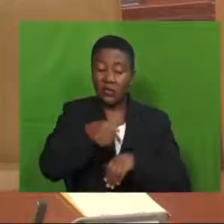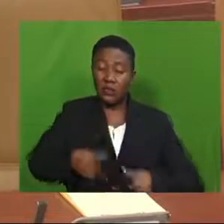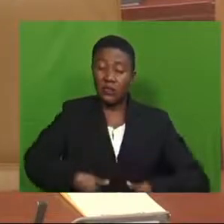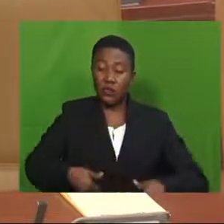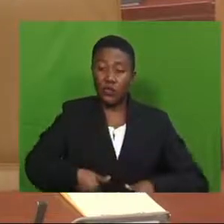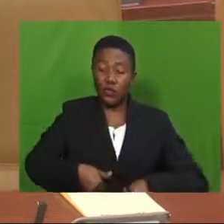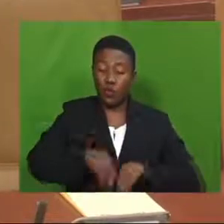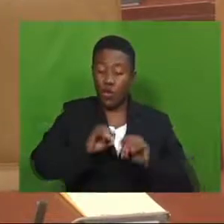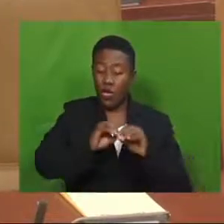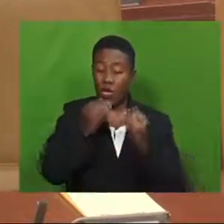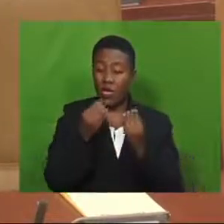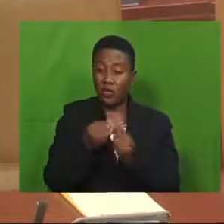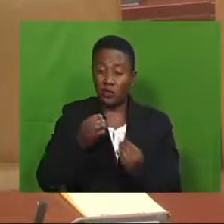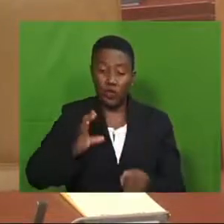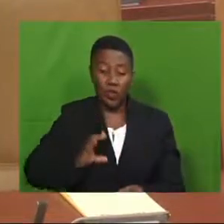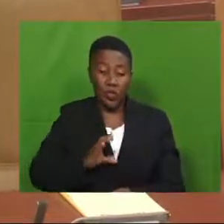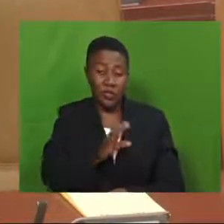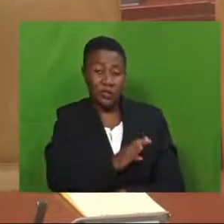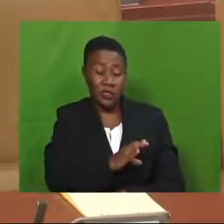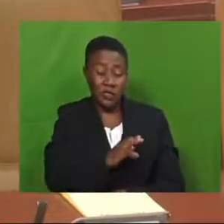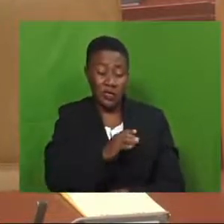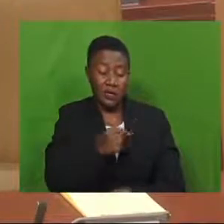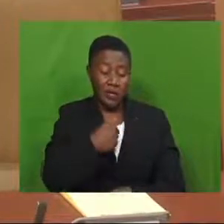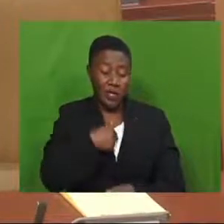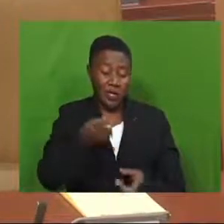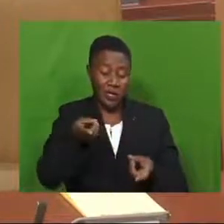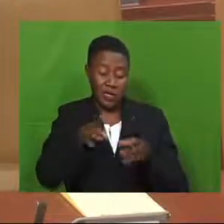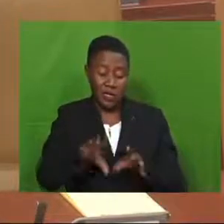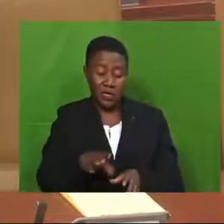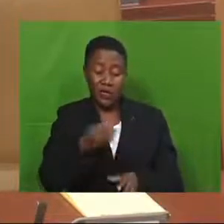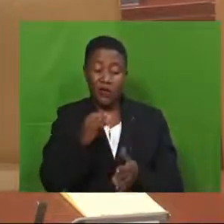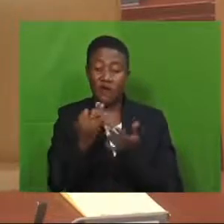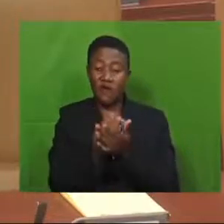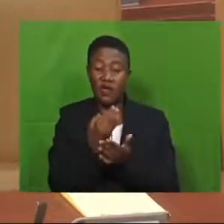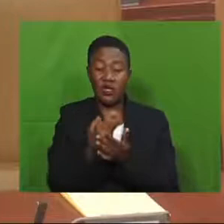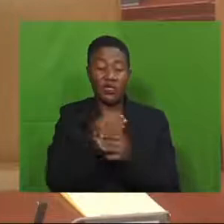the Director of Finance Administration in